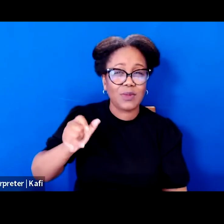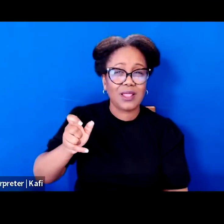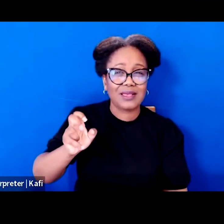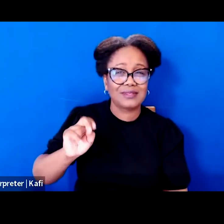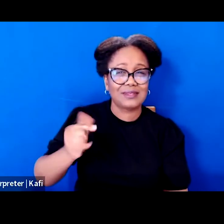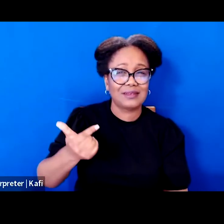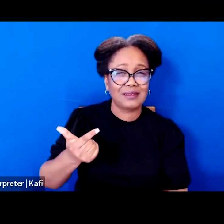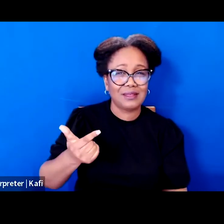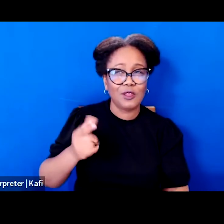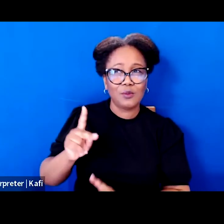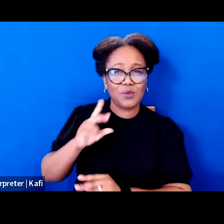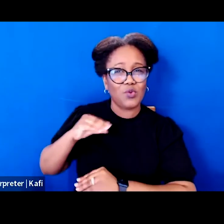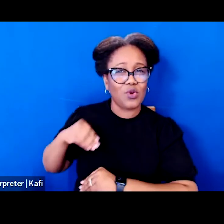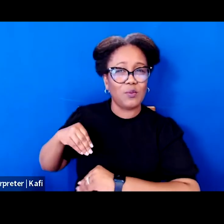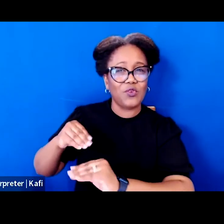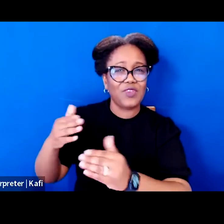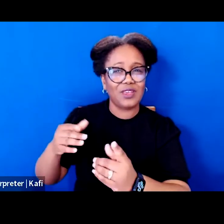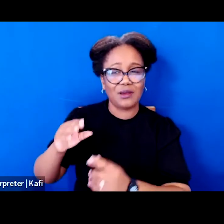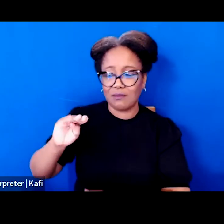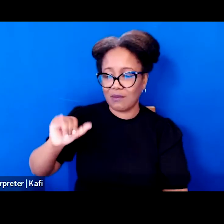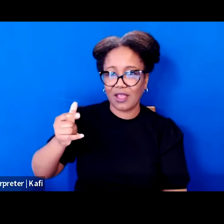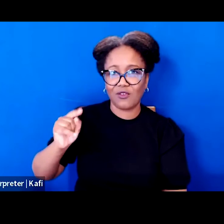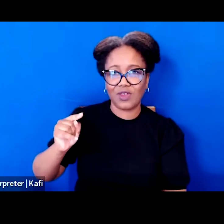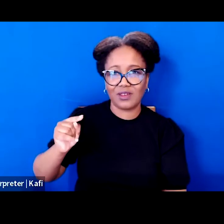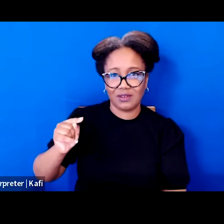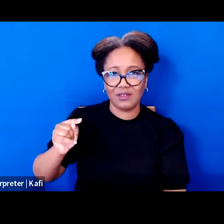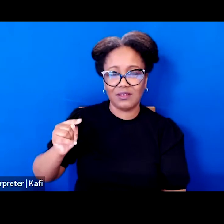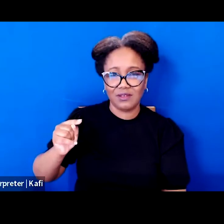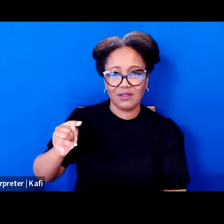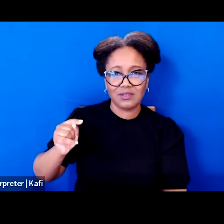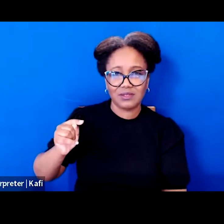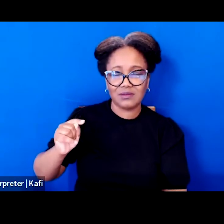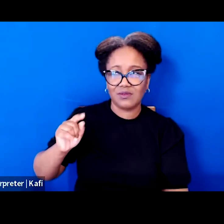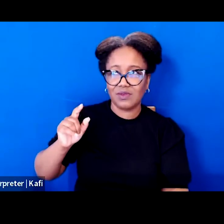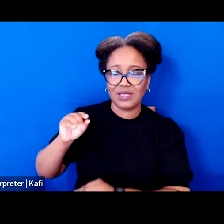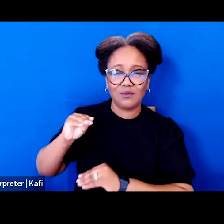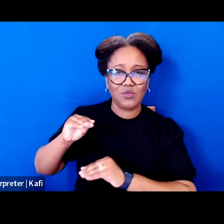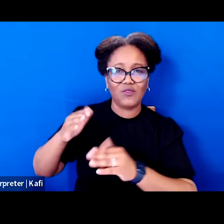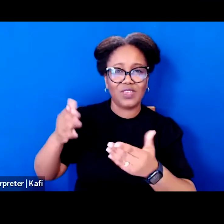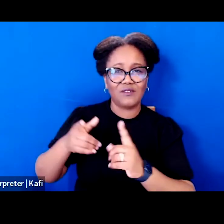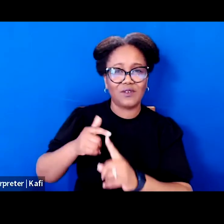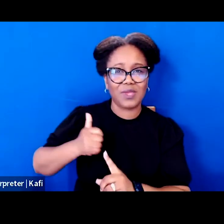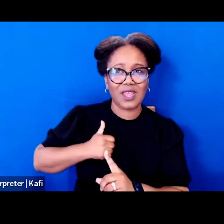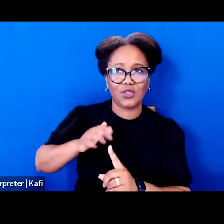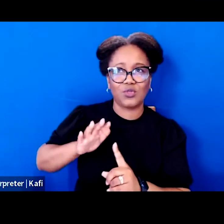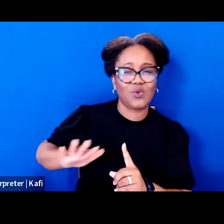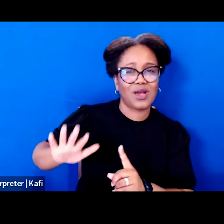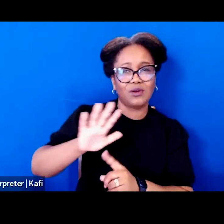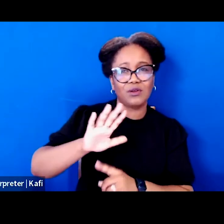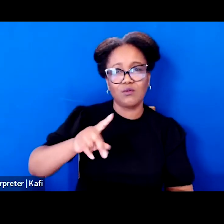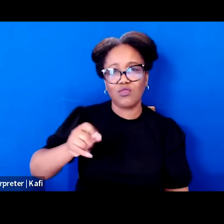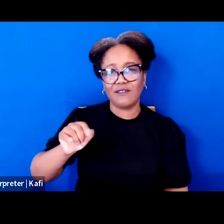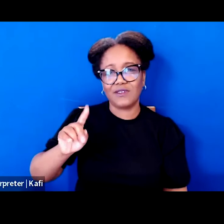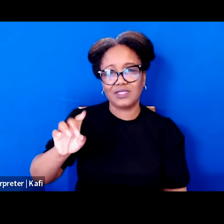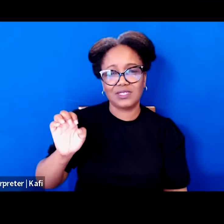safety and are then stratified even more profoundly by the laws that will